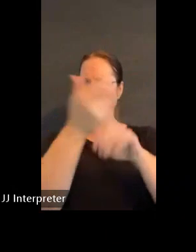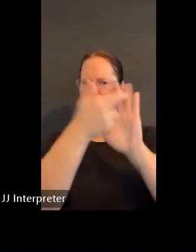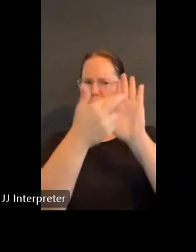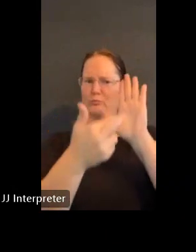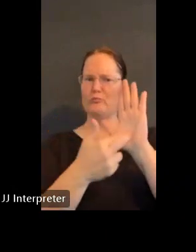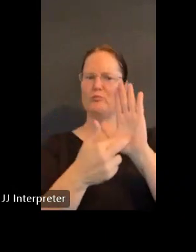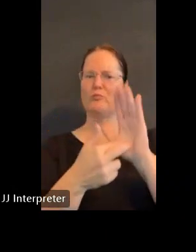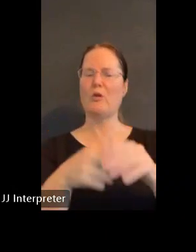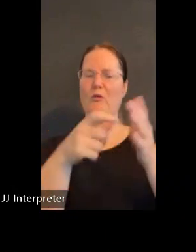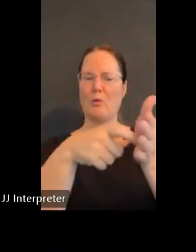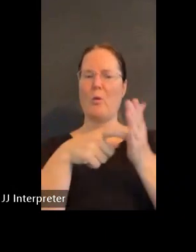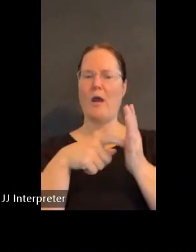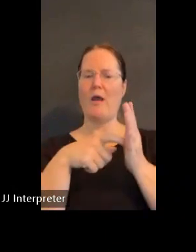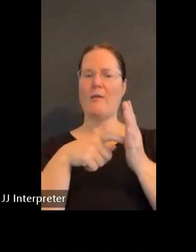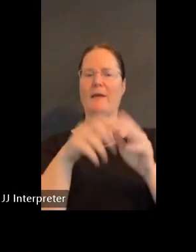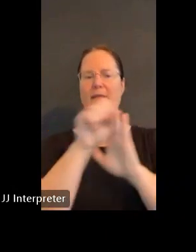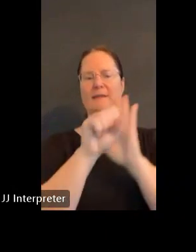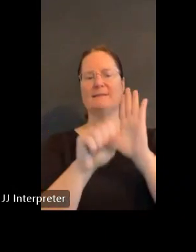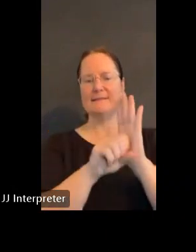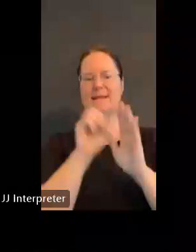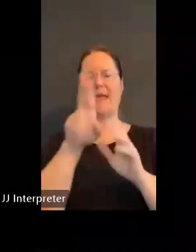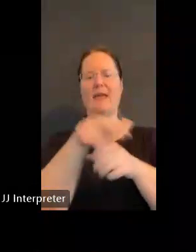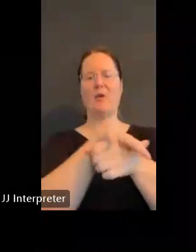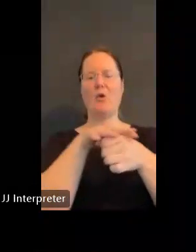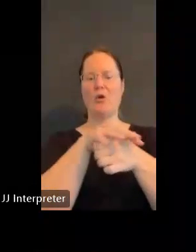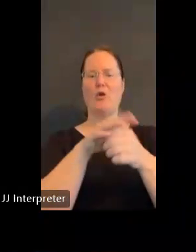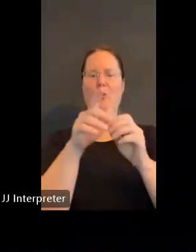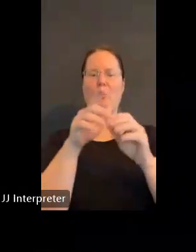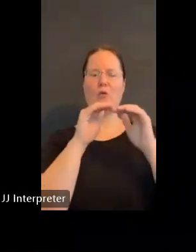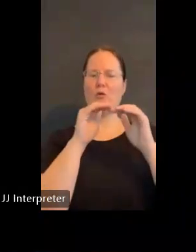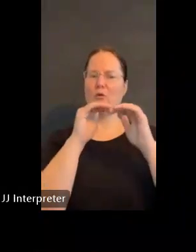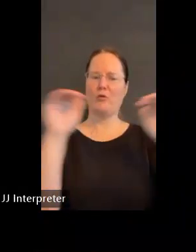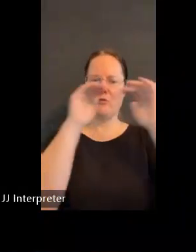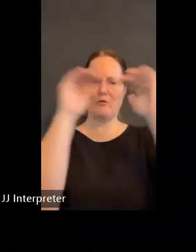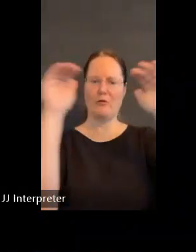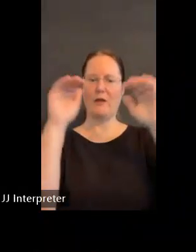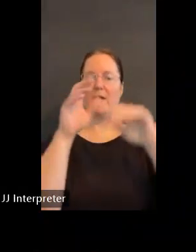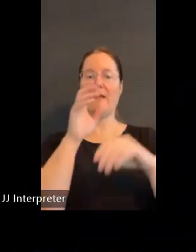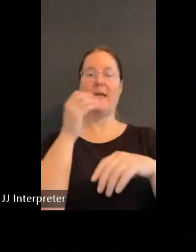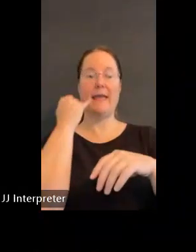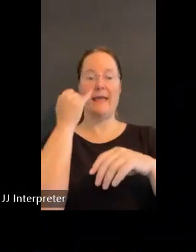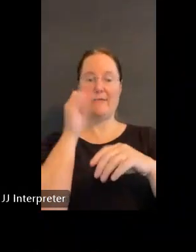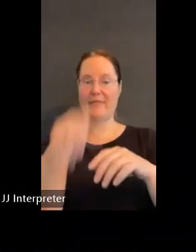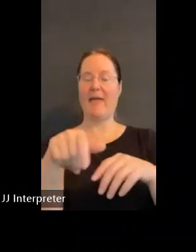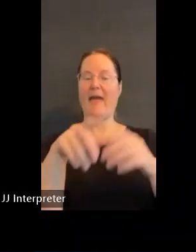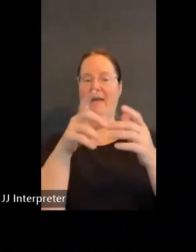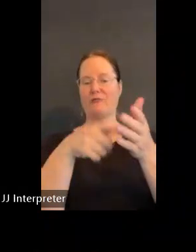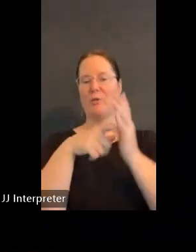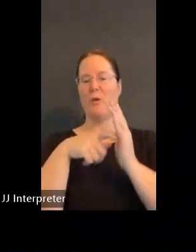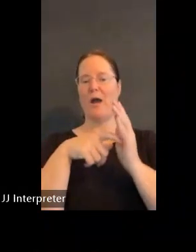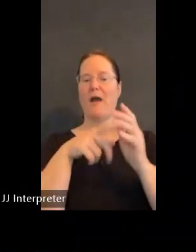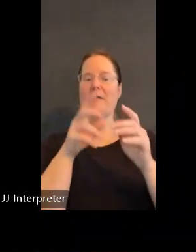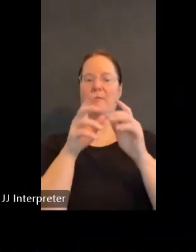state or the local level, and if it's in line with those requirements, then they can have the assistance